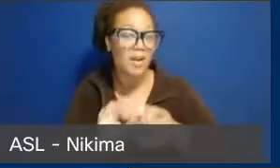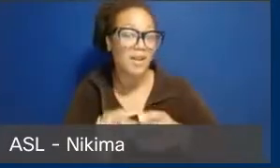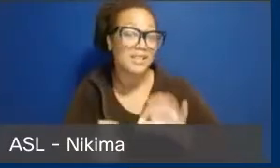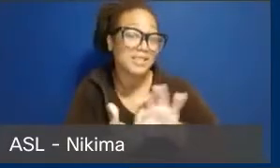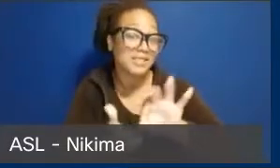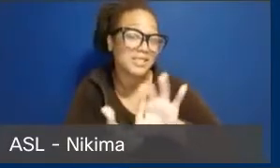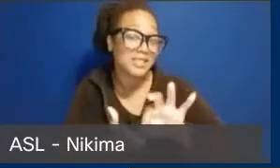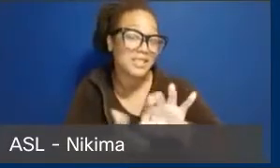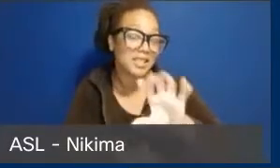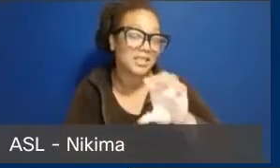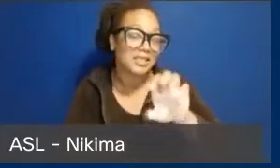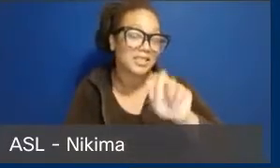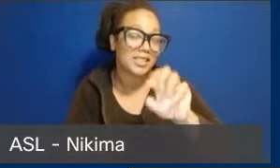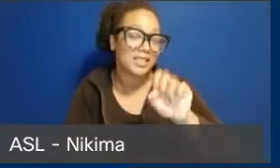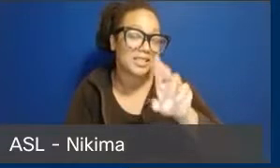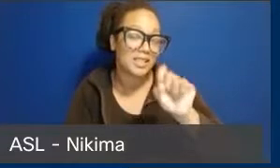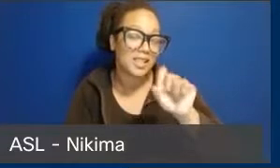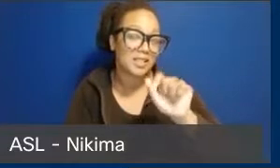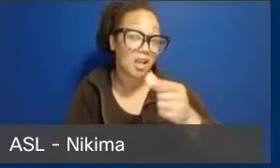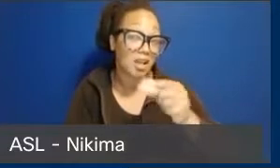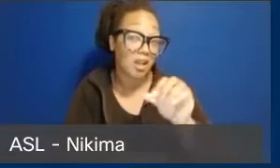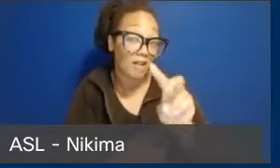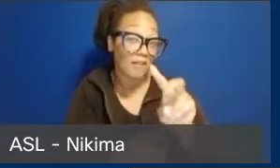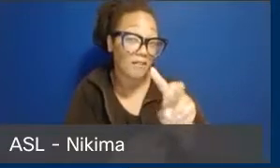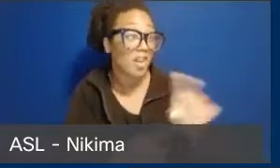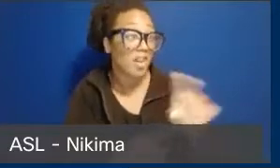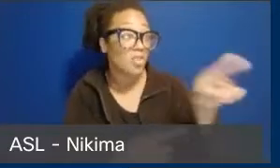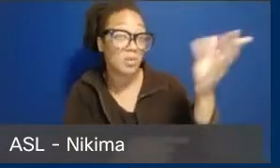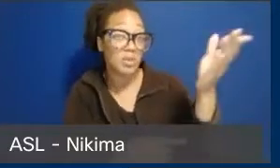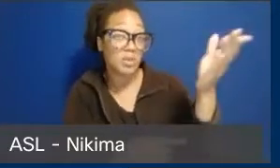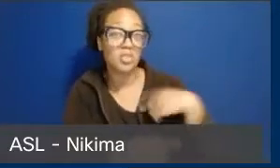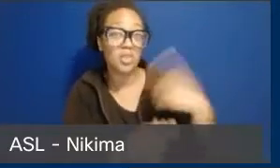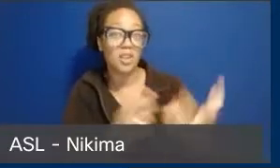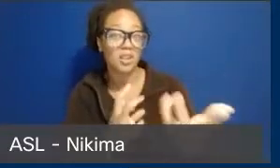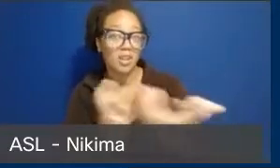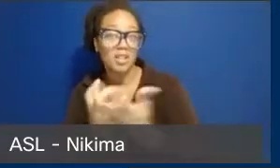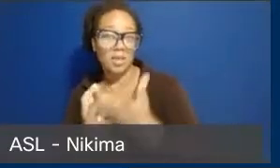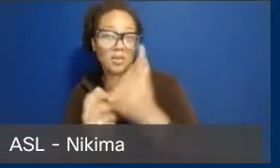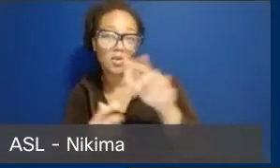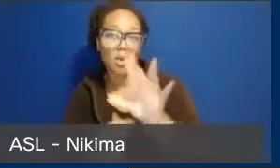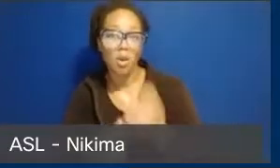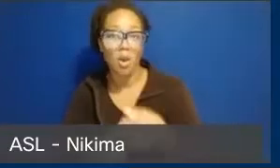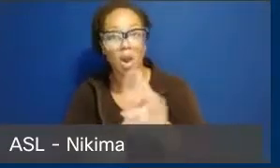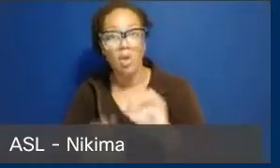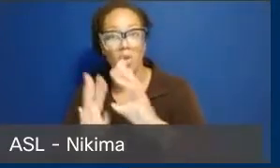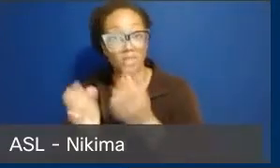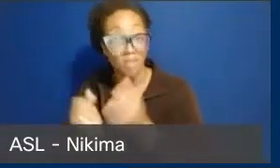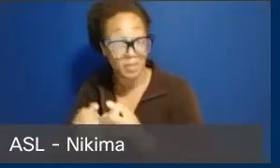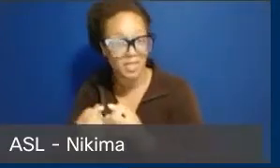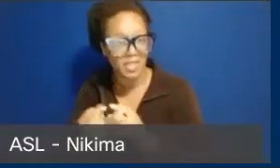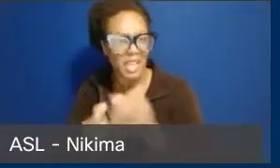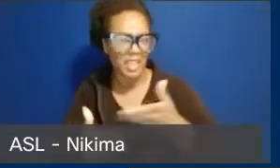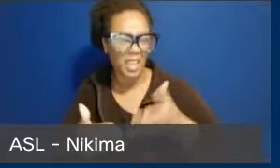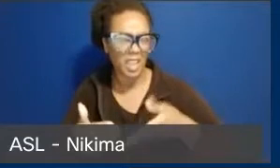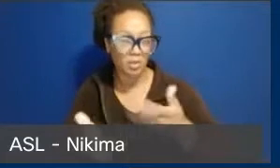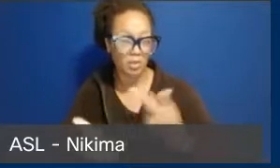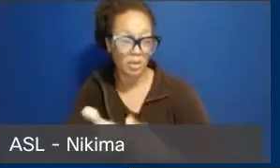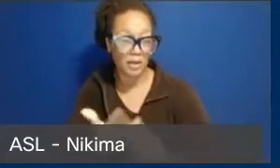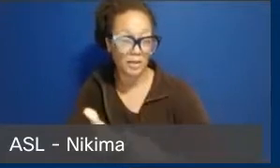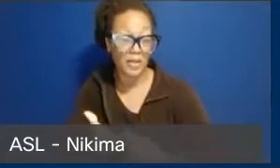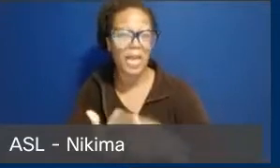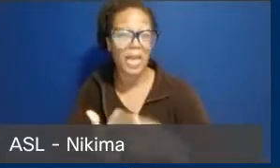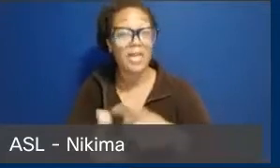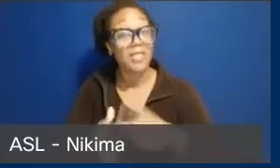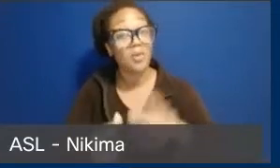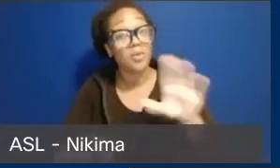customized presentations or workshops, and that'll come towards the end of the summit. And then we're going to do a live demonstration. I'm just